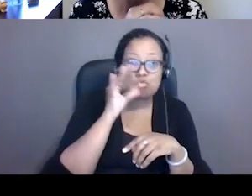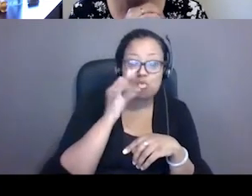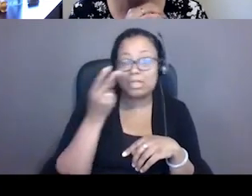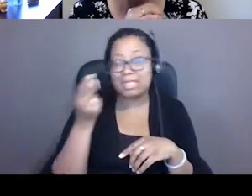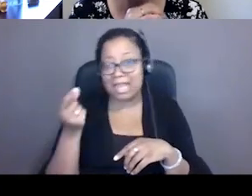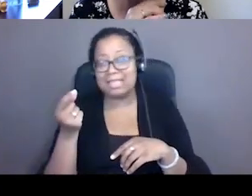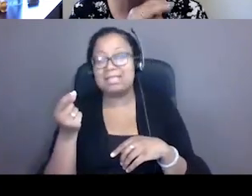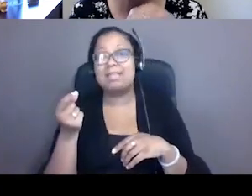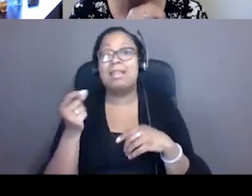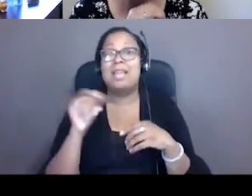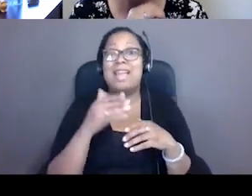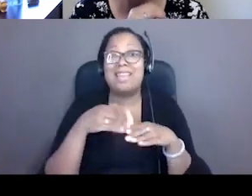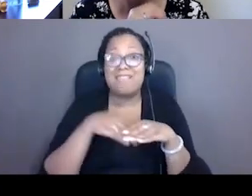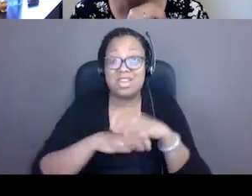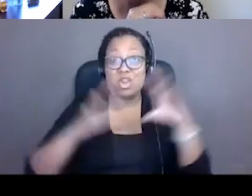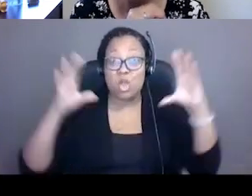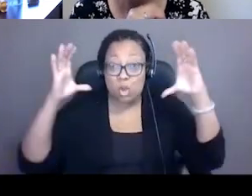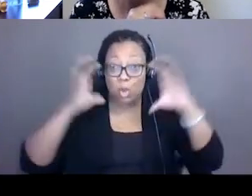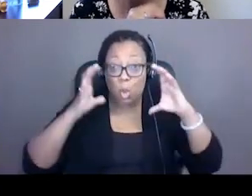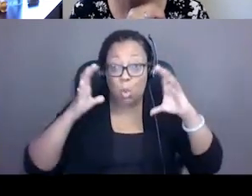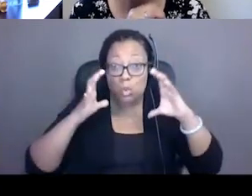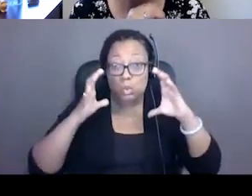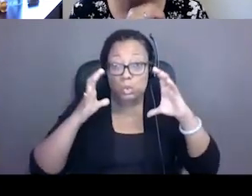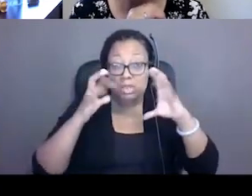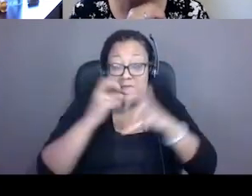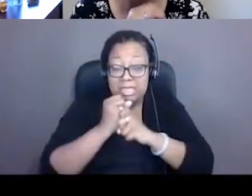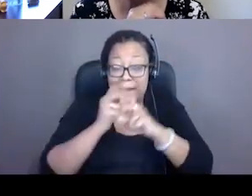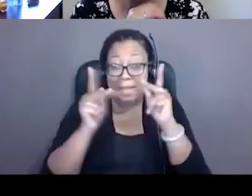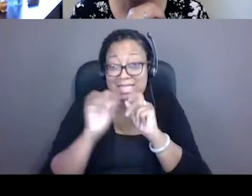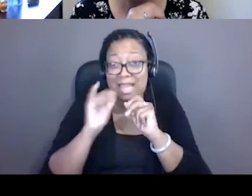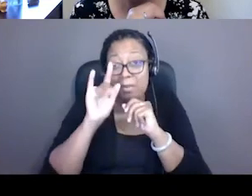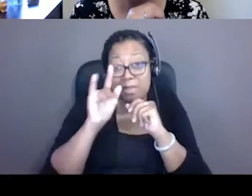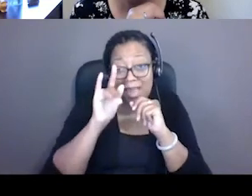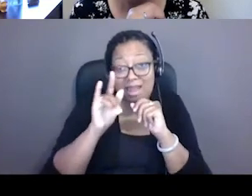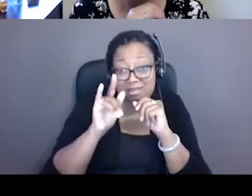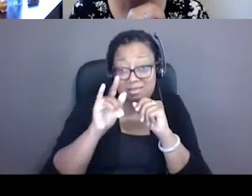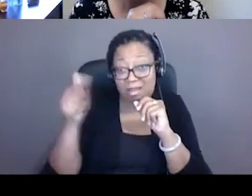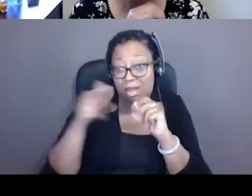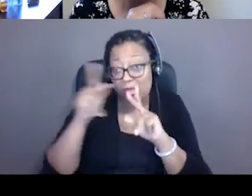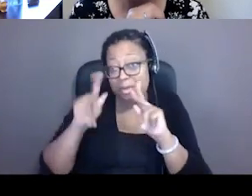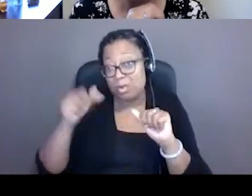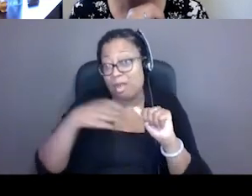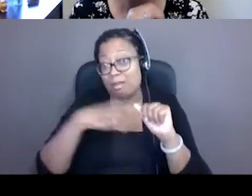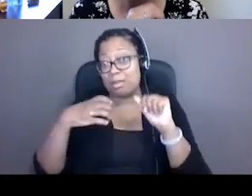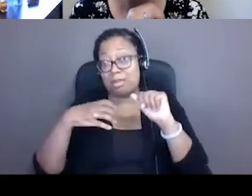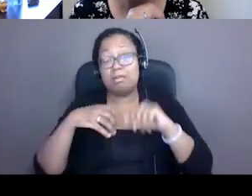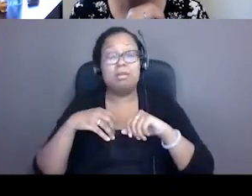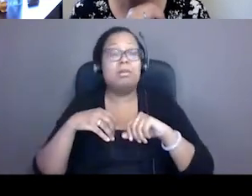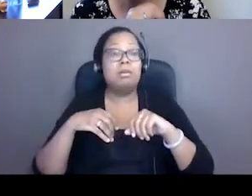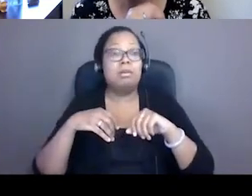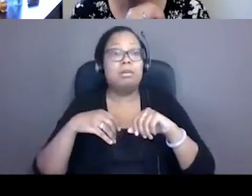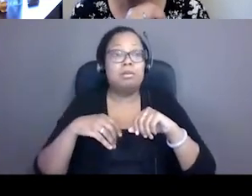And when you get into a closed environment like a plane, there could be complaints about that. And what happens is